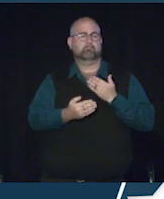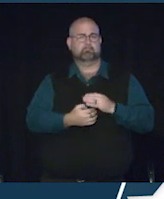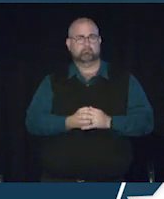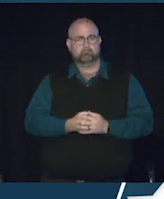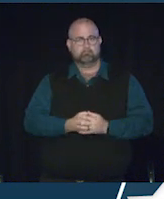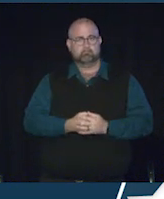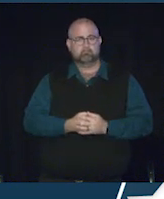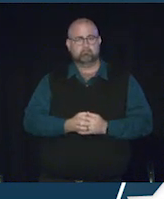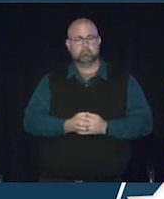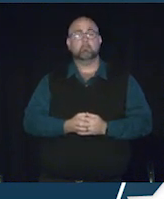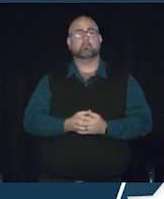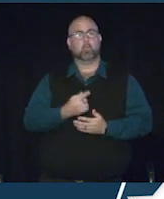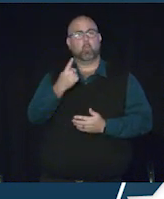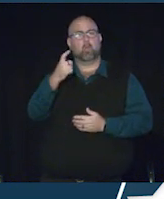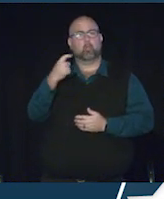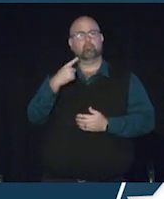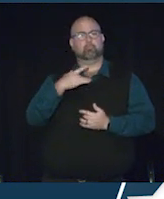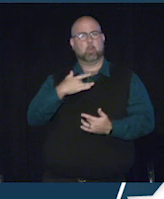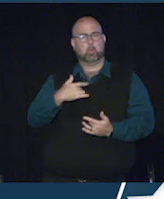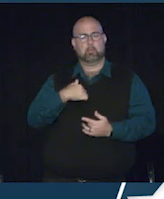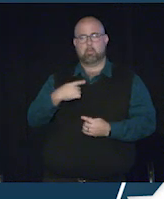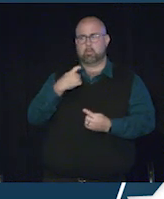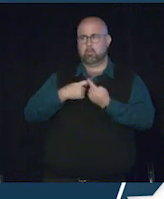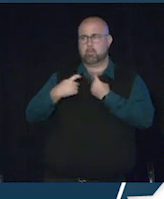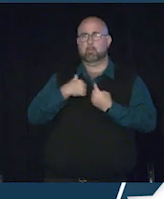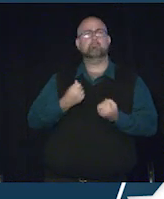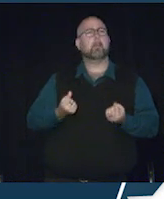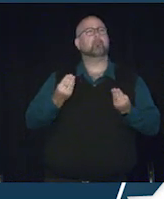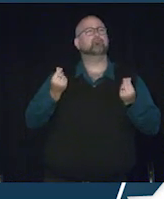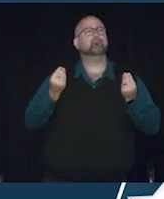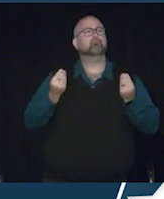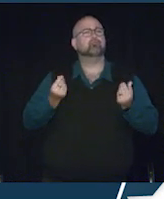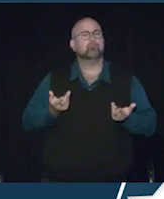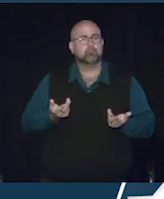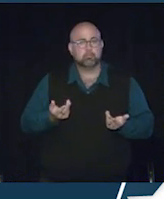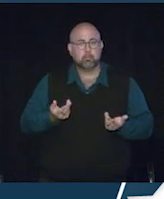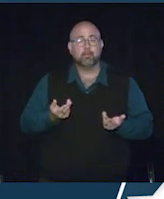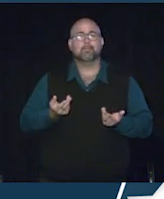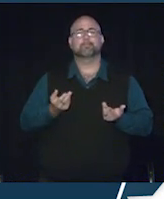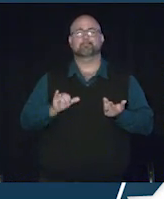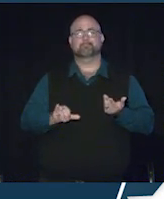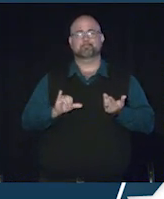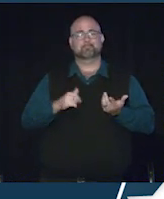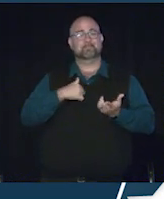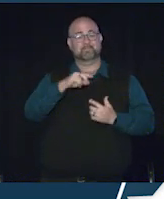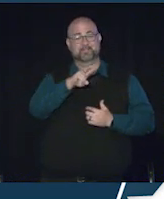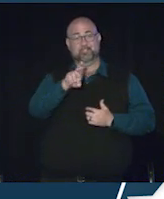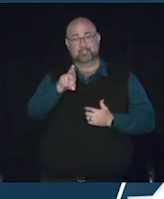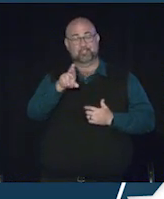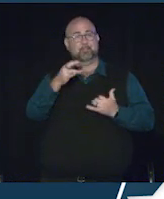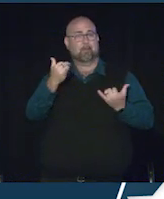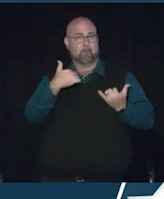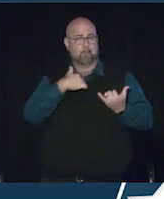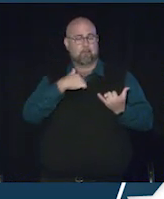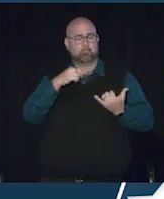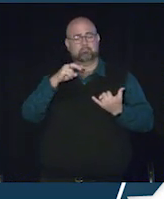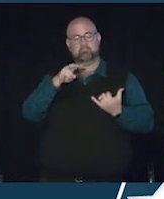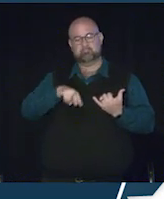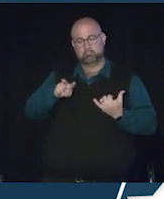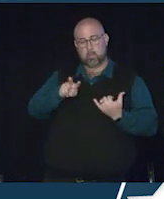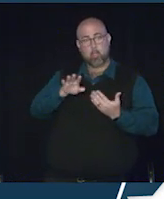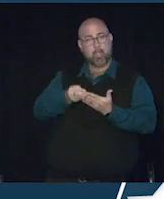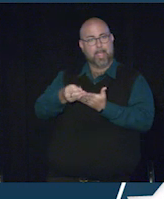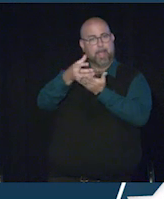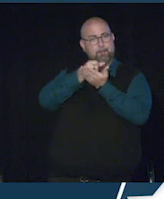Now, a question we sometimes get is, how much do VR services cost? So currently, VR does look at the income